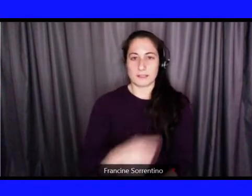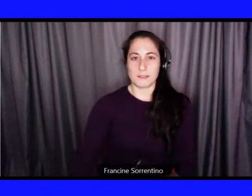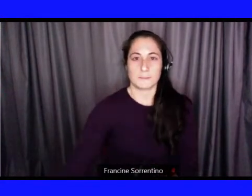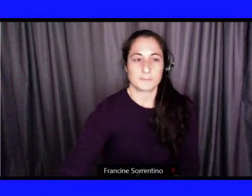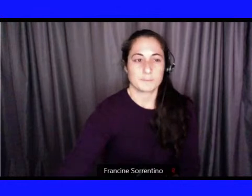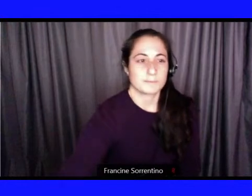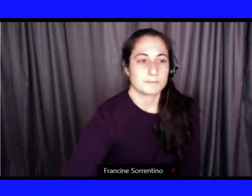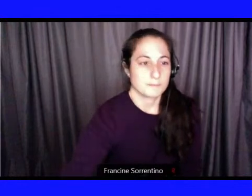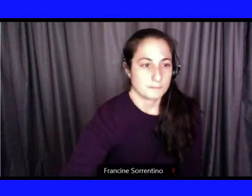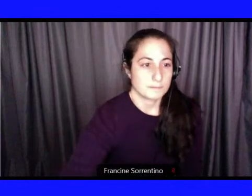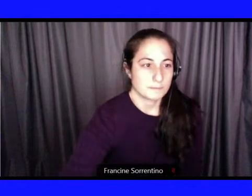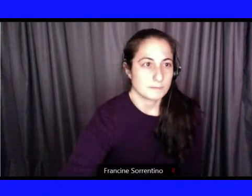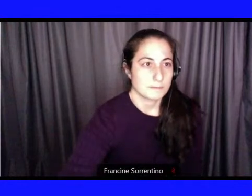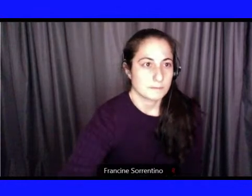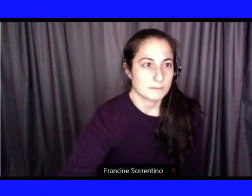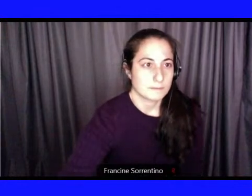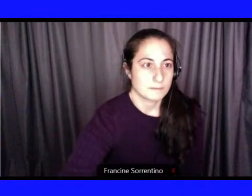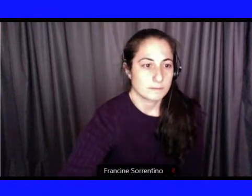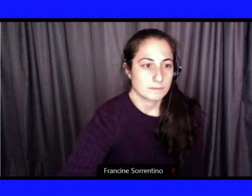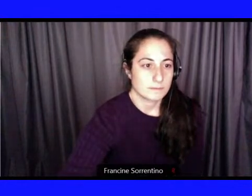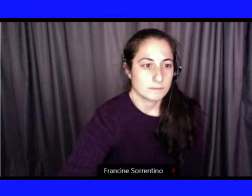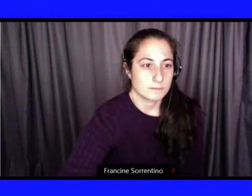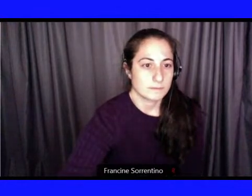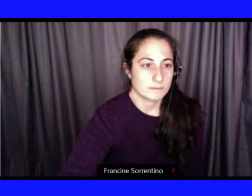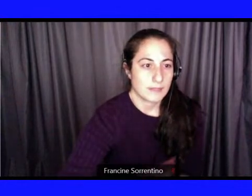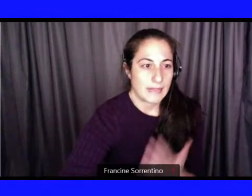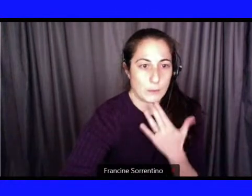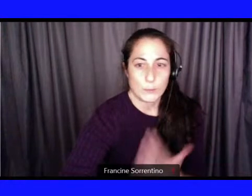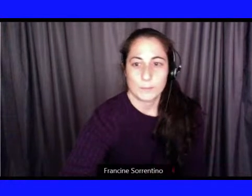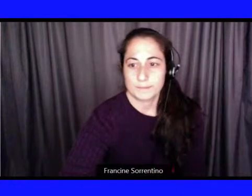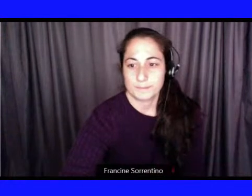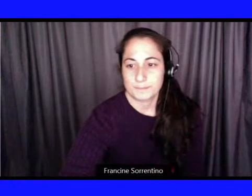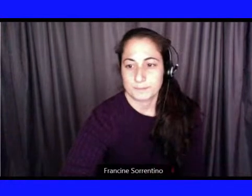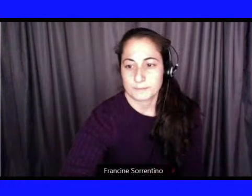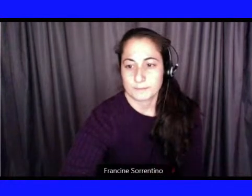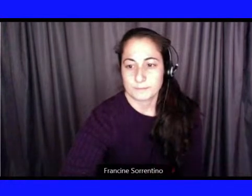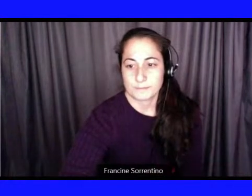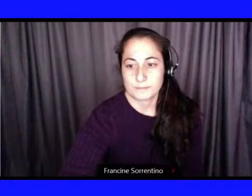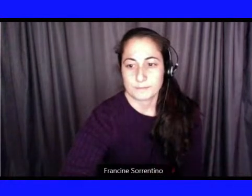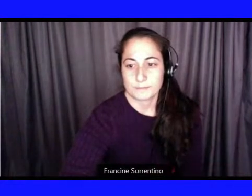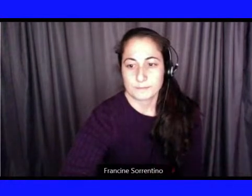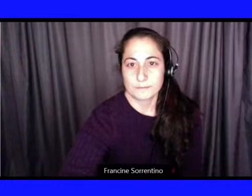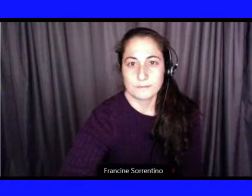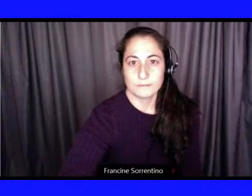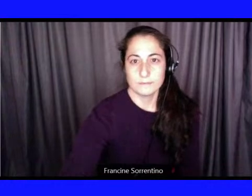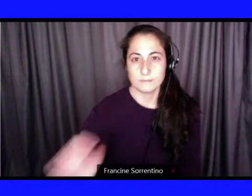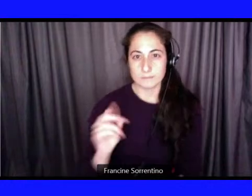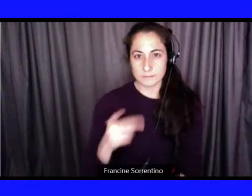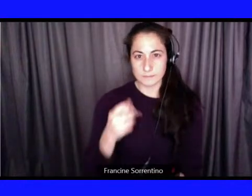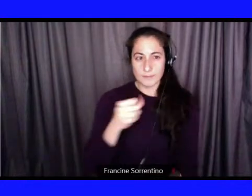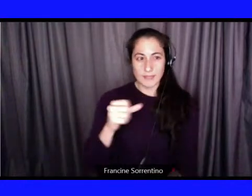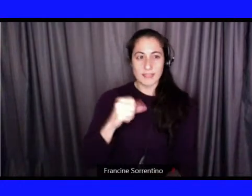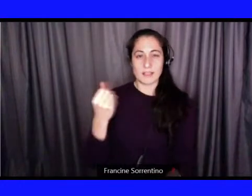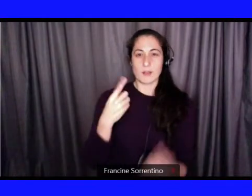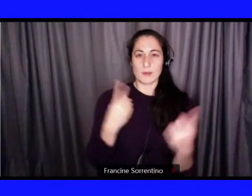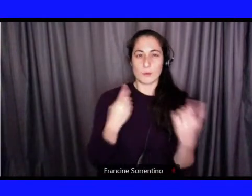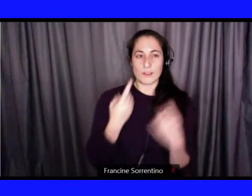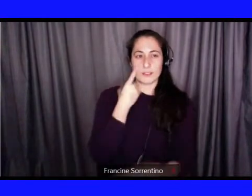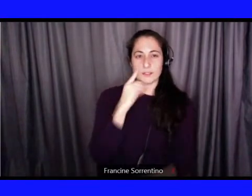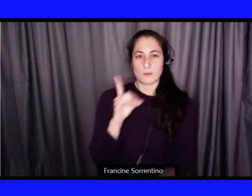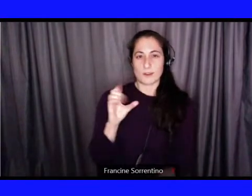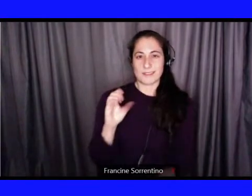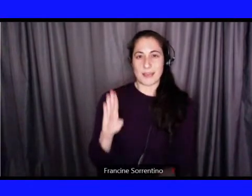as positive trends, post-acute care all-cause hospitalization rate dropped from